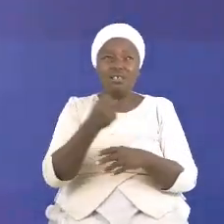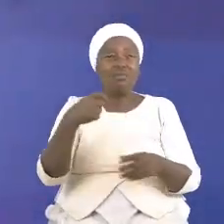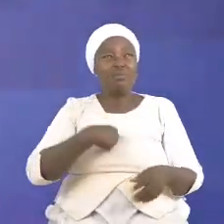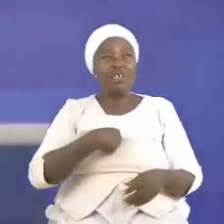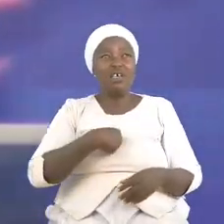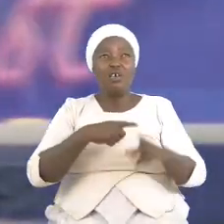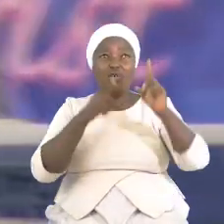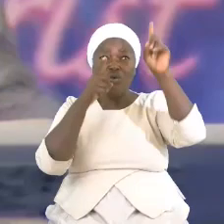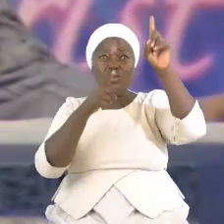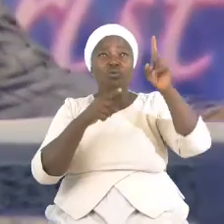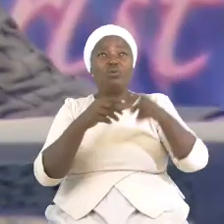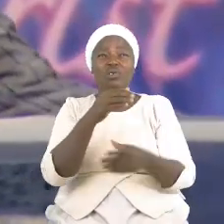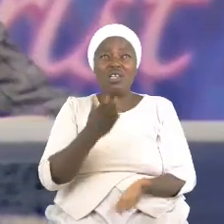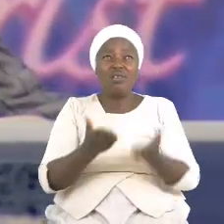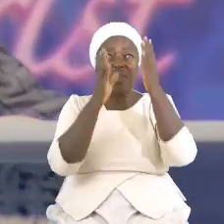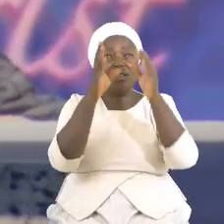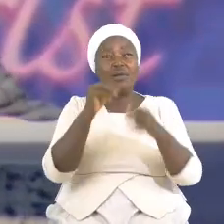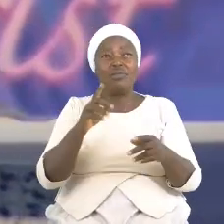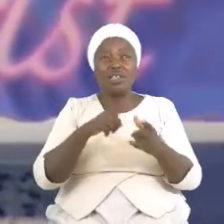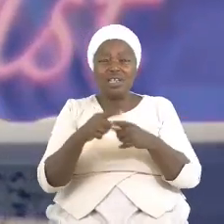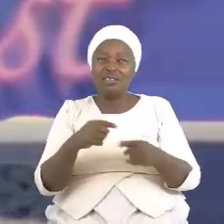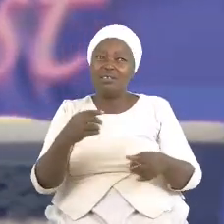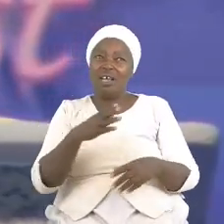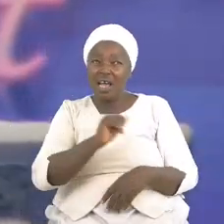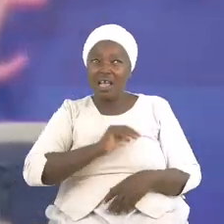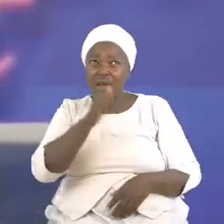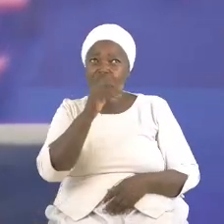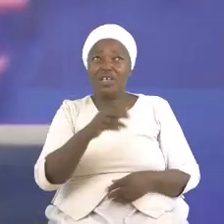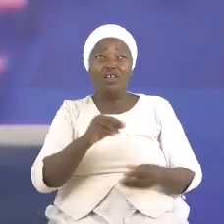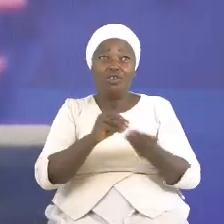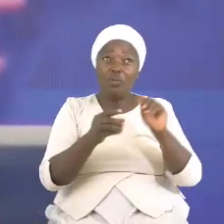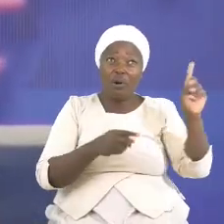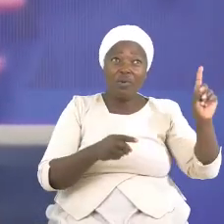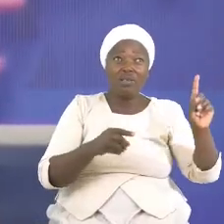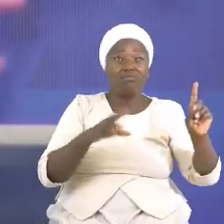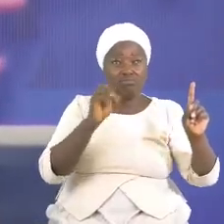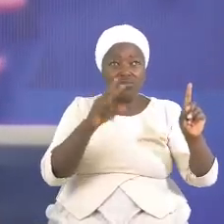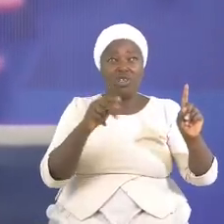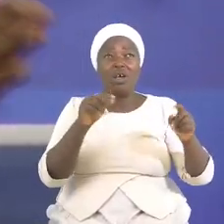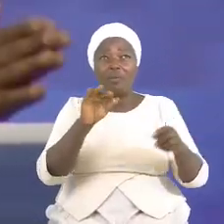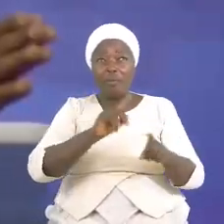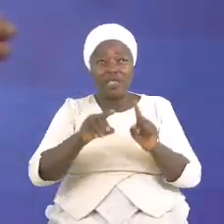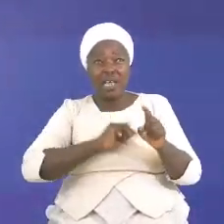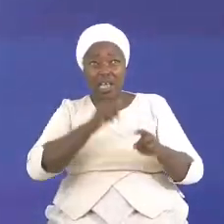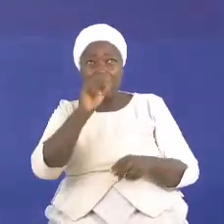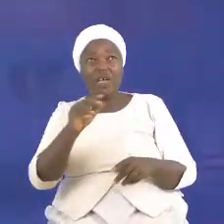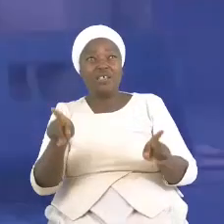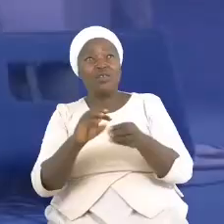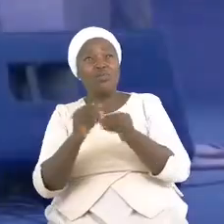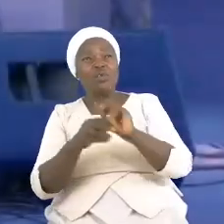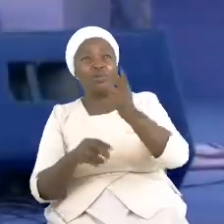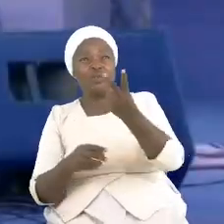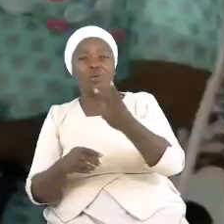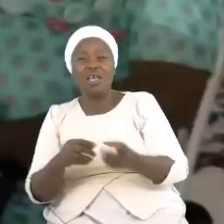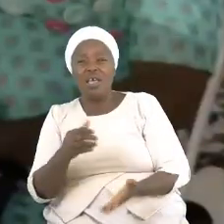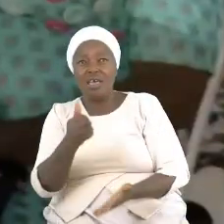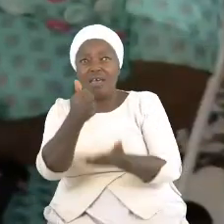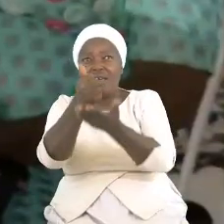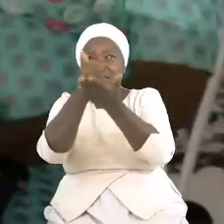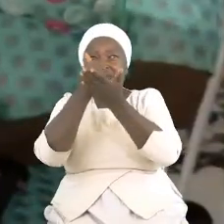Number one, me. I'm here too. I'm here. Help me. The Lord will help you